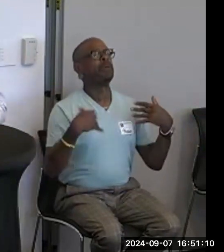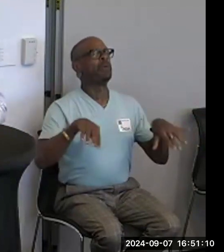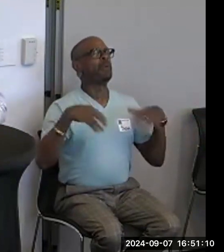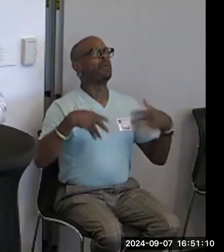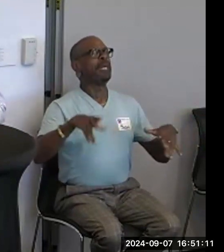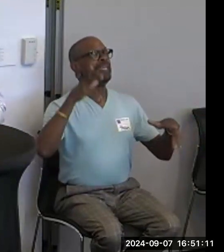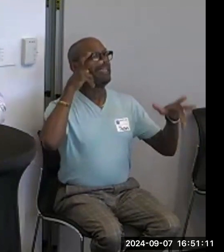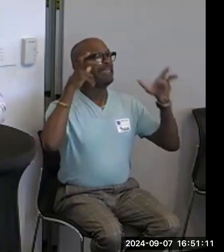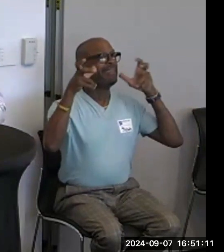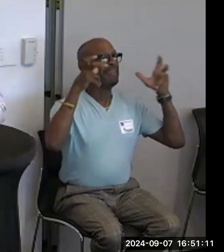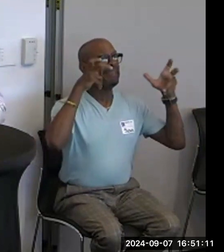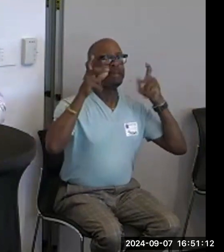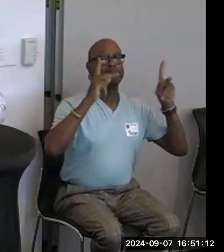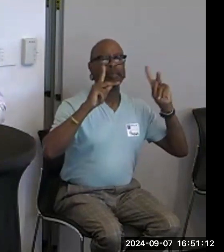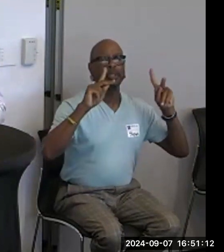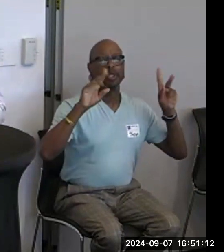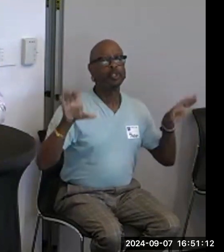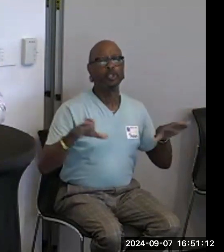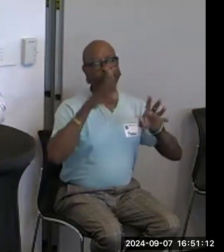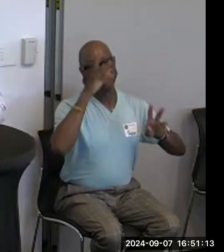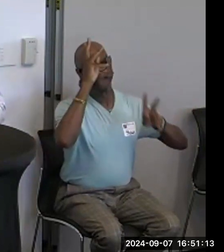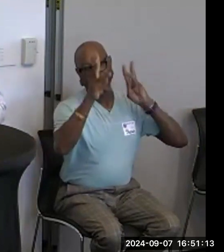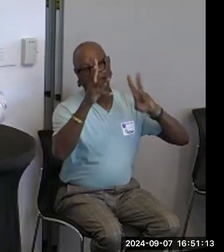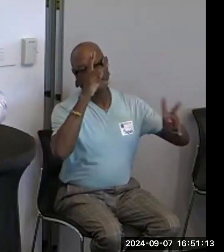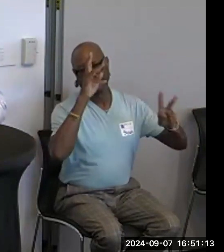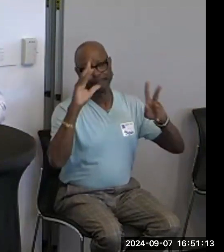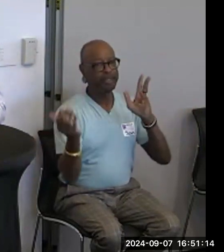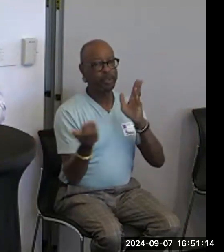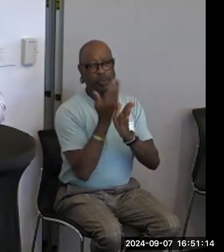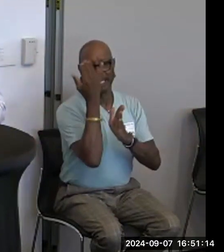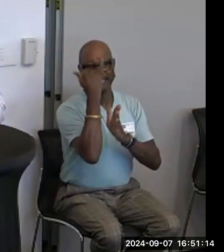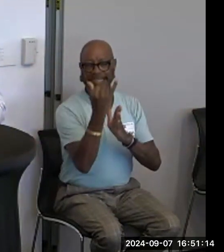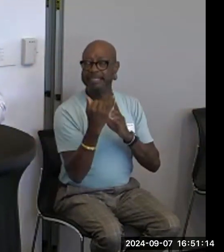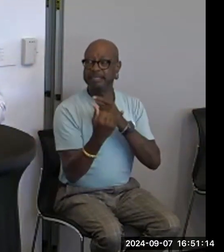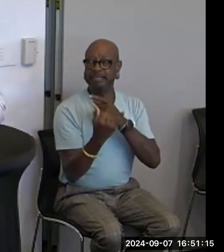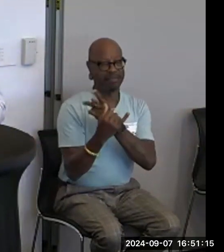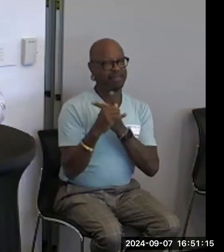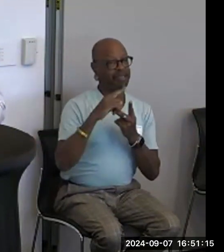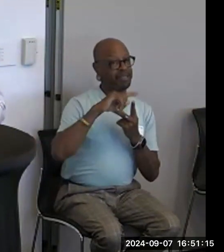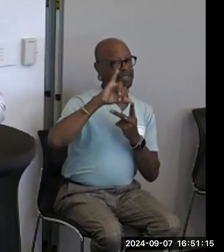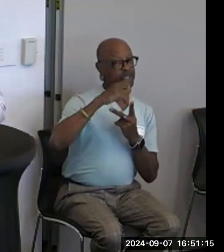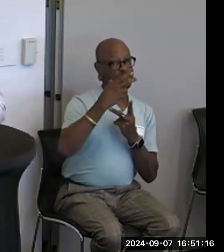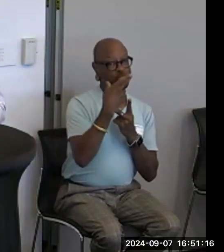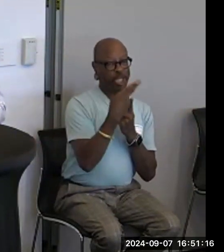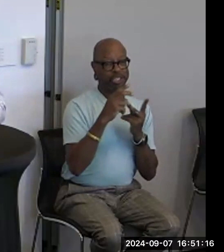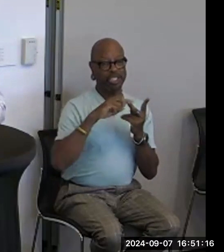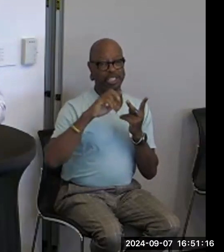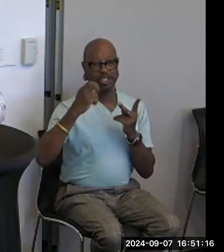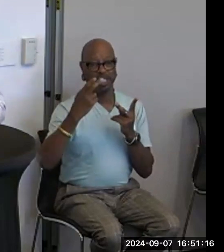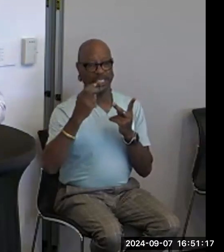people who are doing innovative things, and Josh and Chancey are certainly at the top of that, along with the Mad Lab,